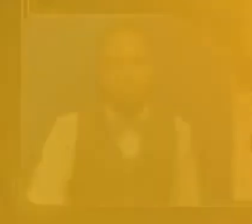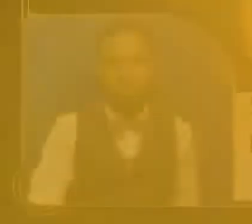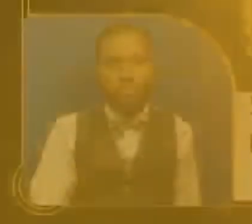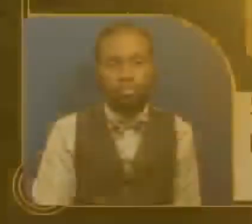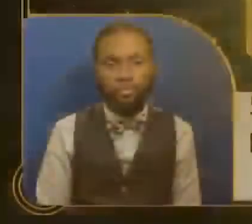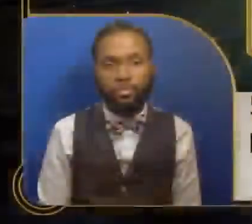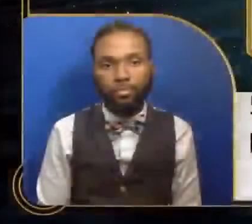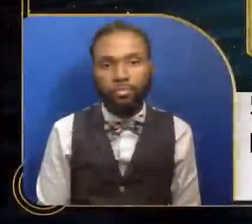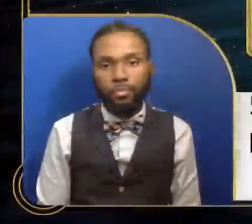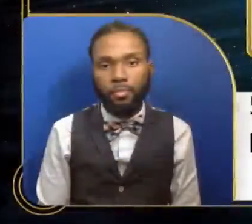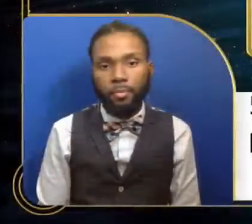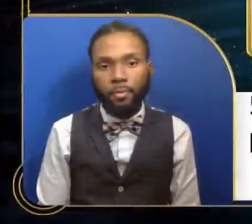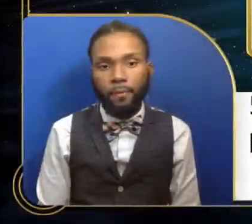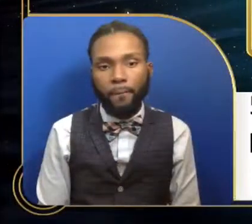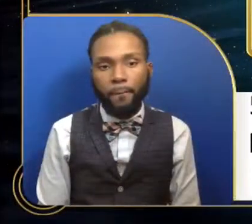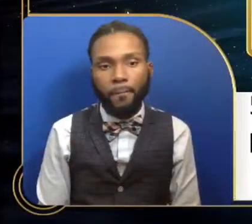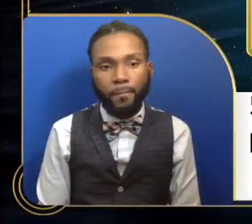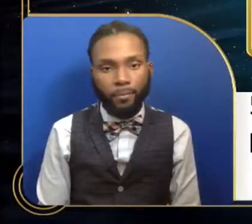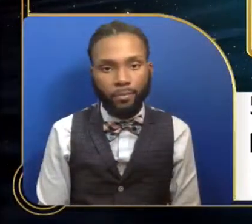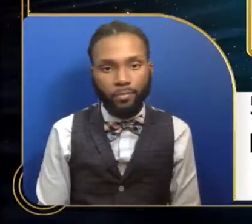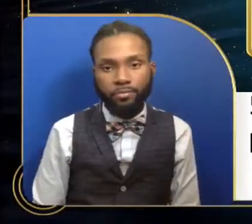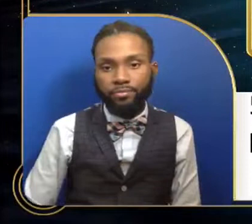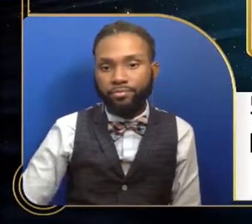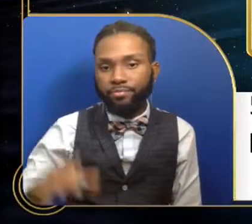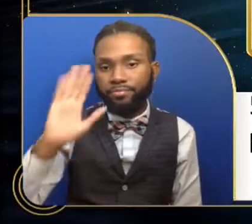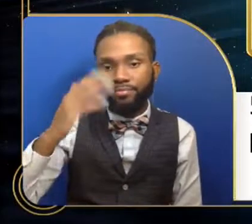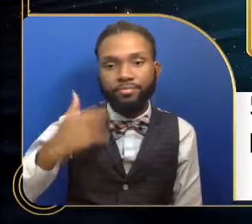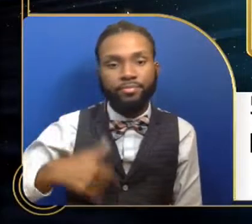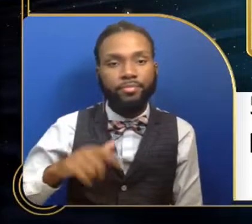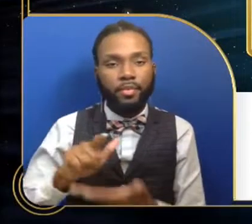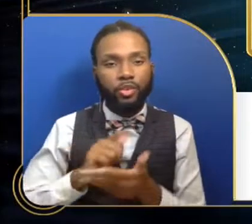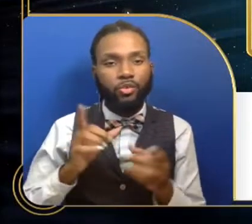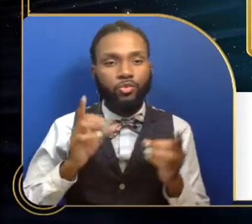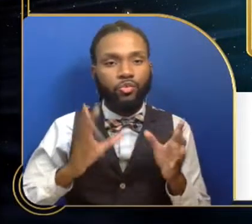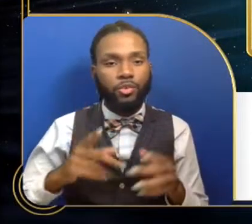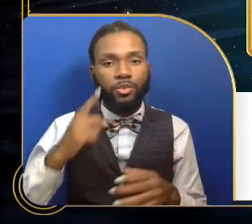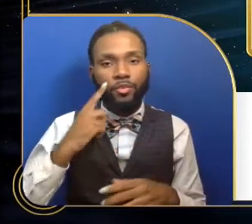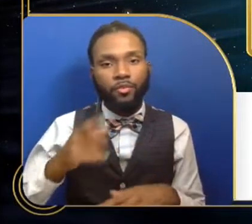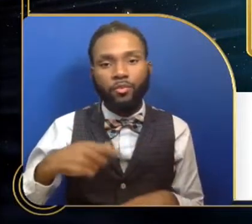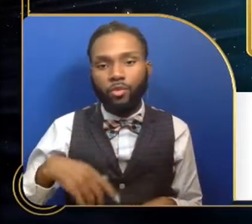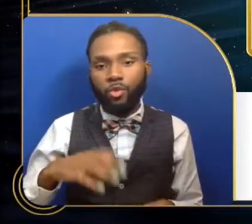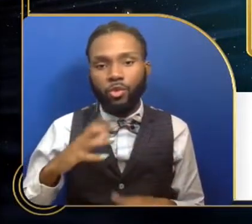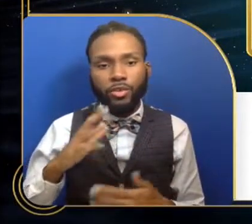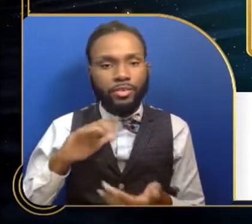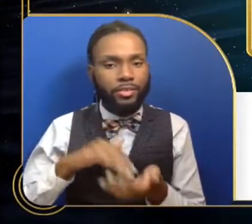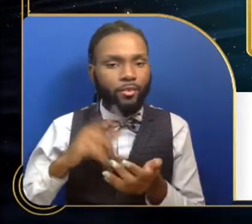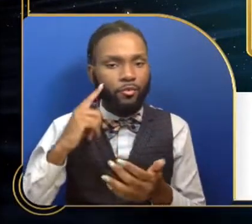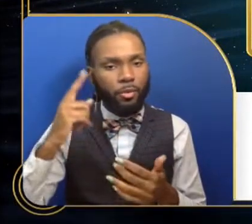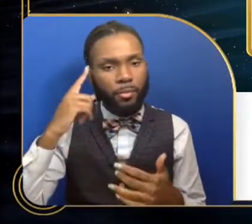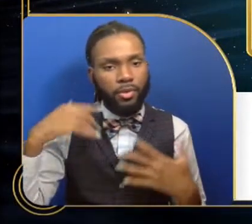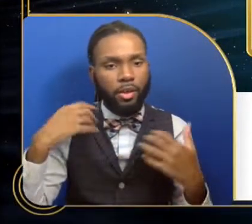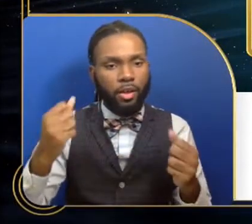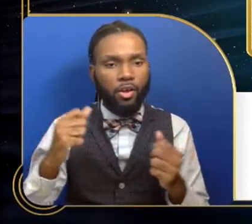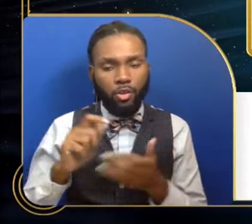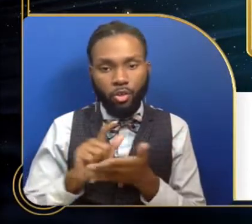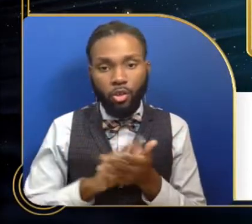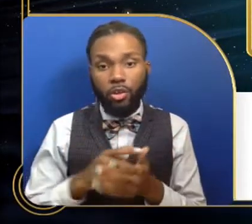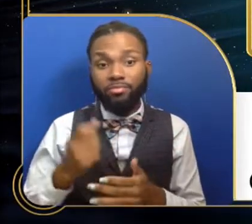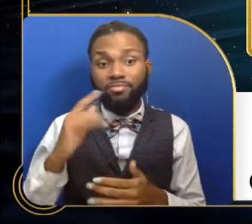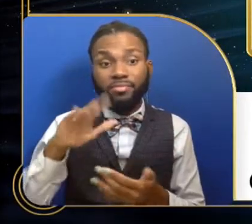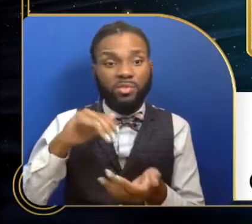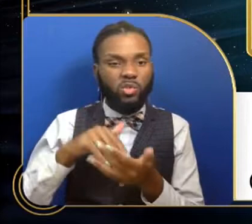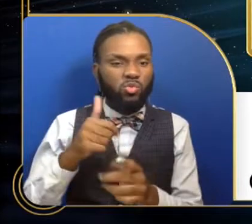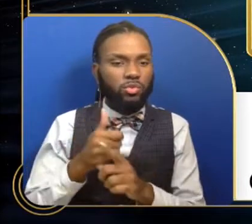I'm Ira Burnham. I'm the legal director of the Judge Bazelon Center for Mental Health Law. The Bazelon Center is a public interest